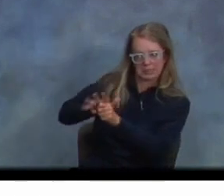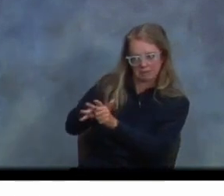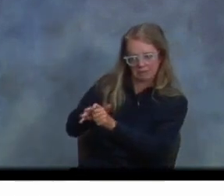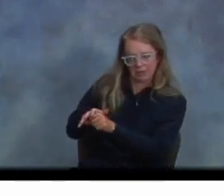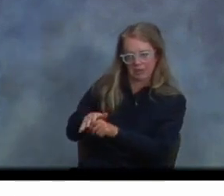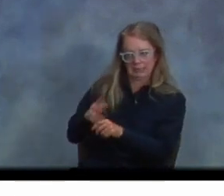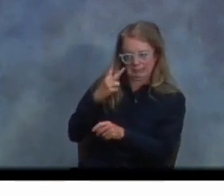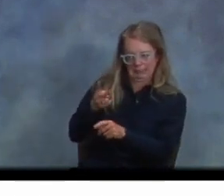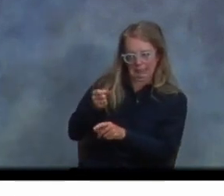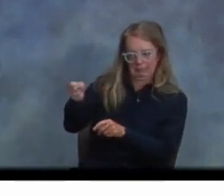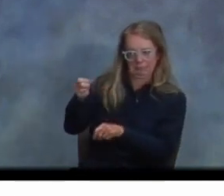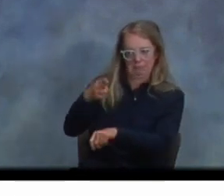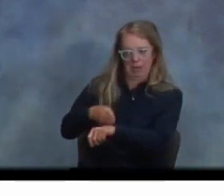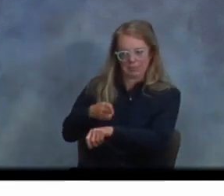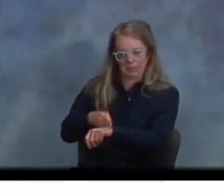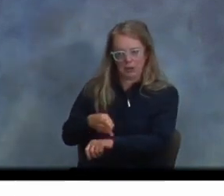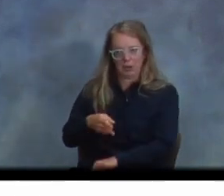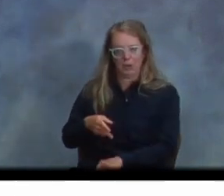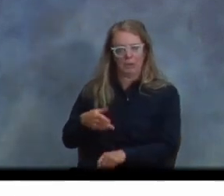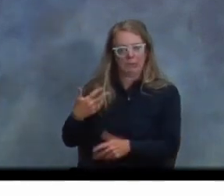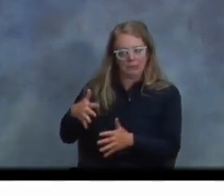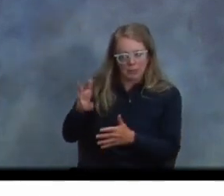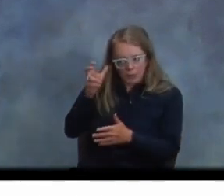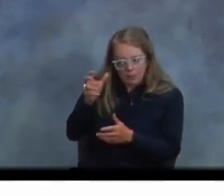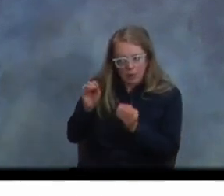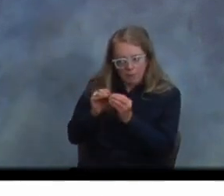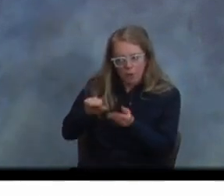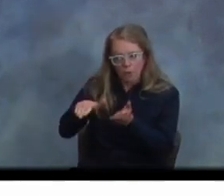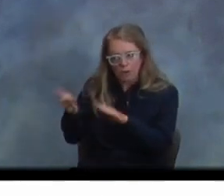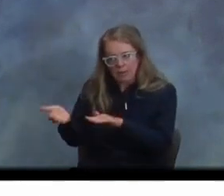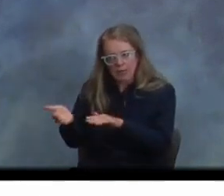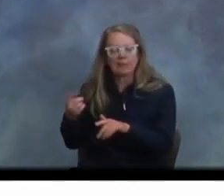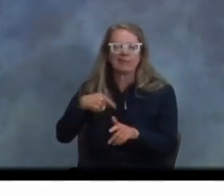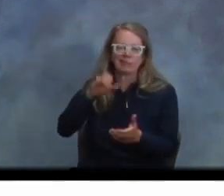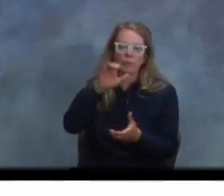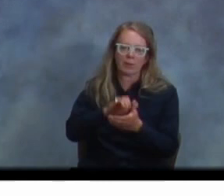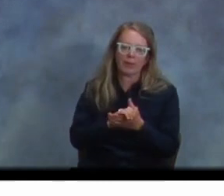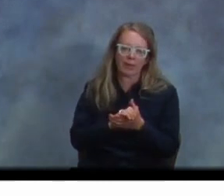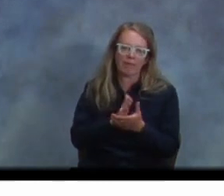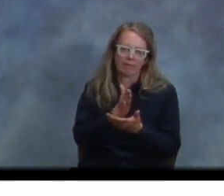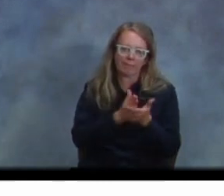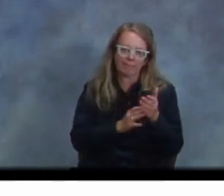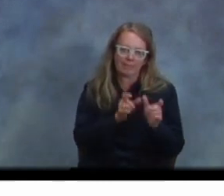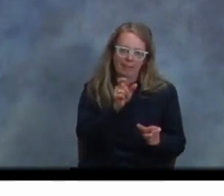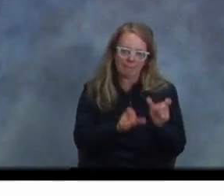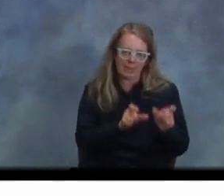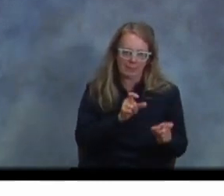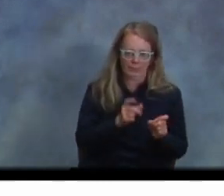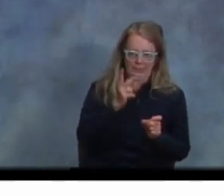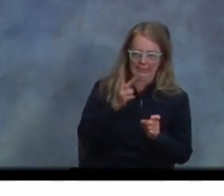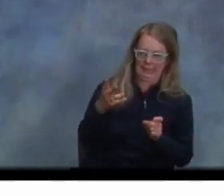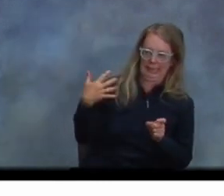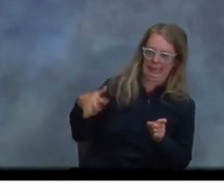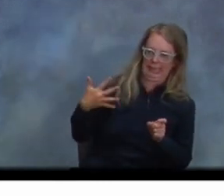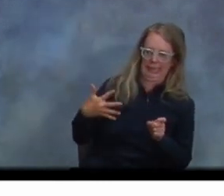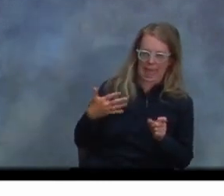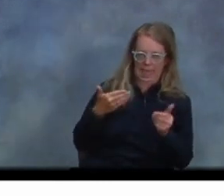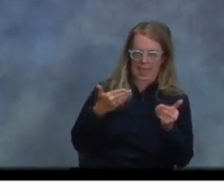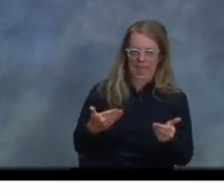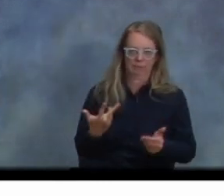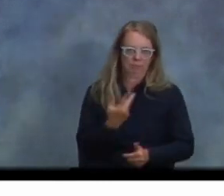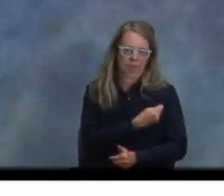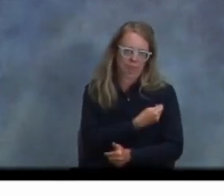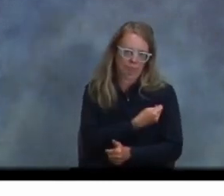hospitalizations, definitely hearing about increased deaths, we believe definitely was a motivator for folks to come and get their first